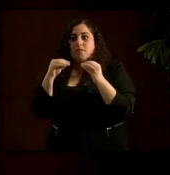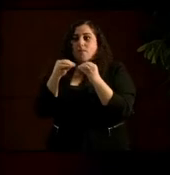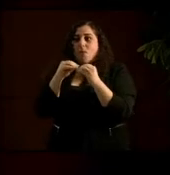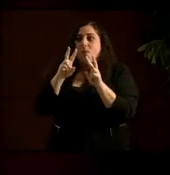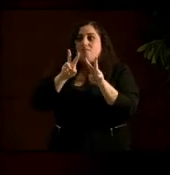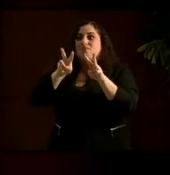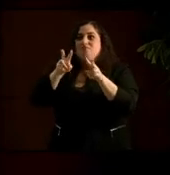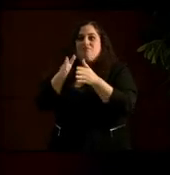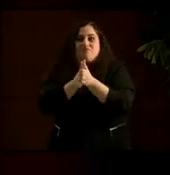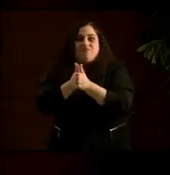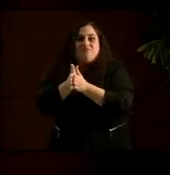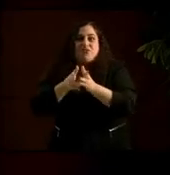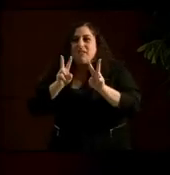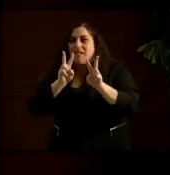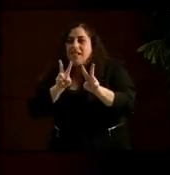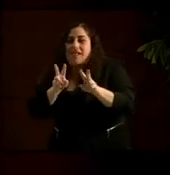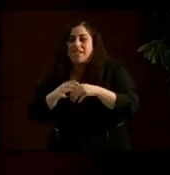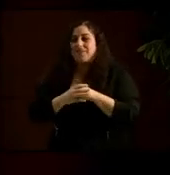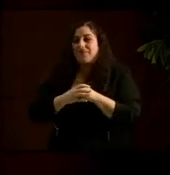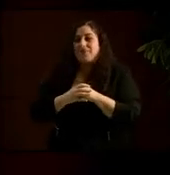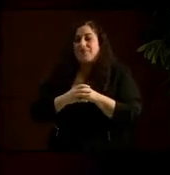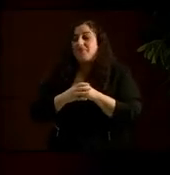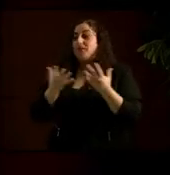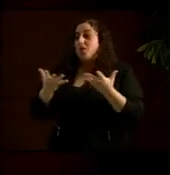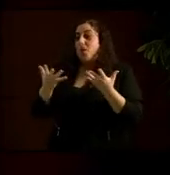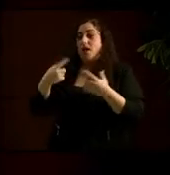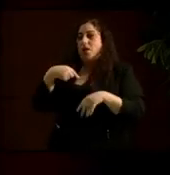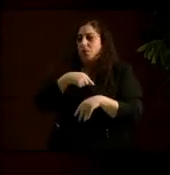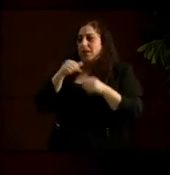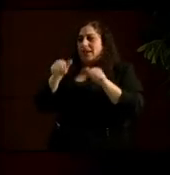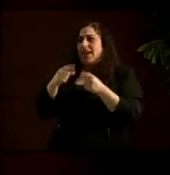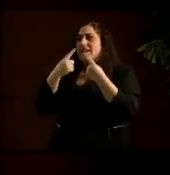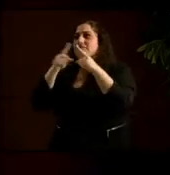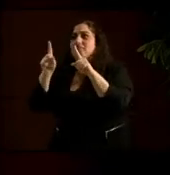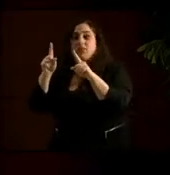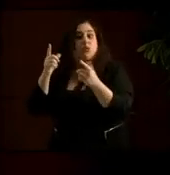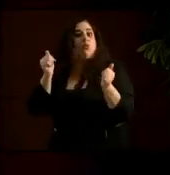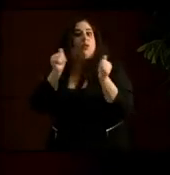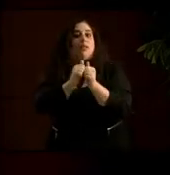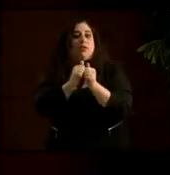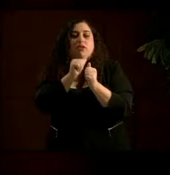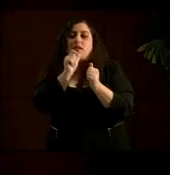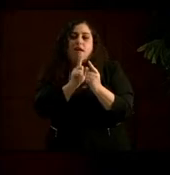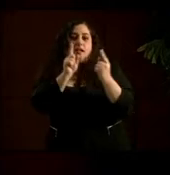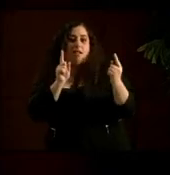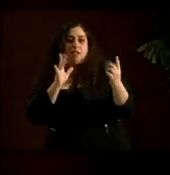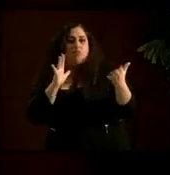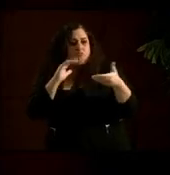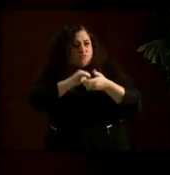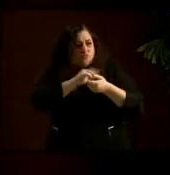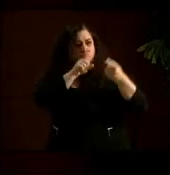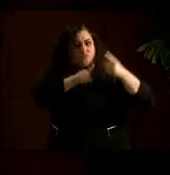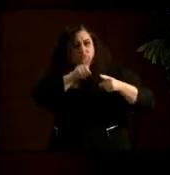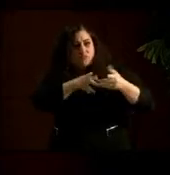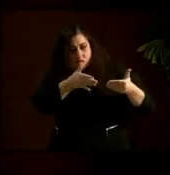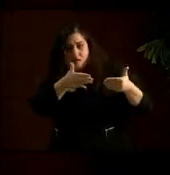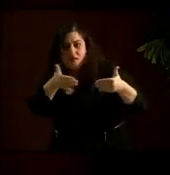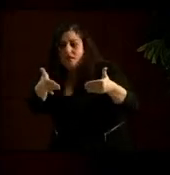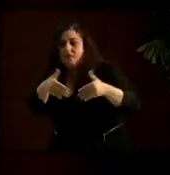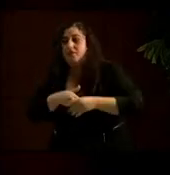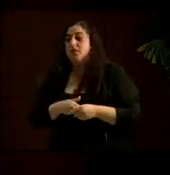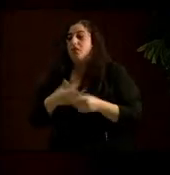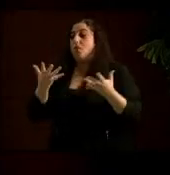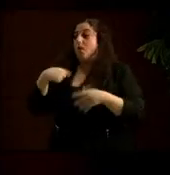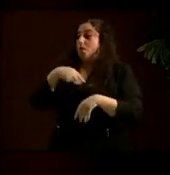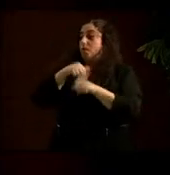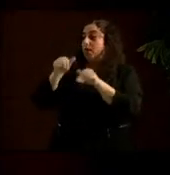look forward to what we can achieve together, to what we can learn from one another, and to how we can impact the lives